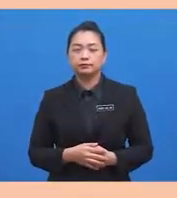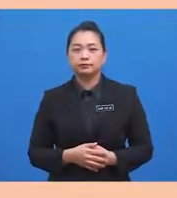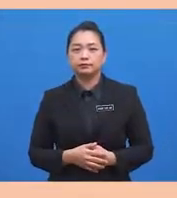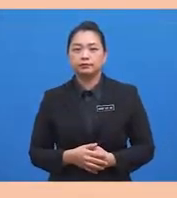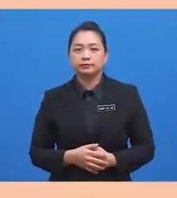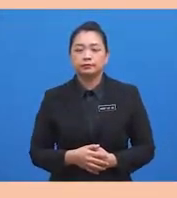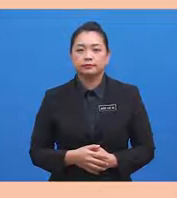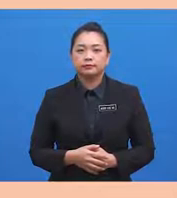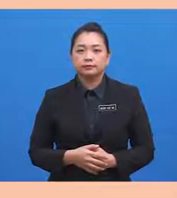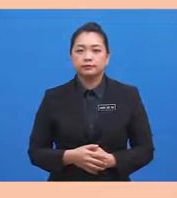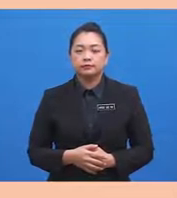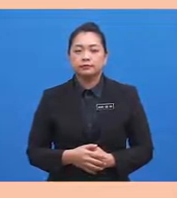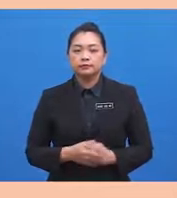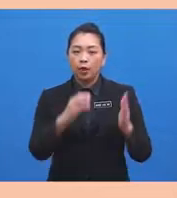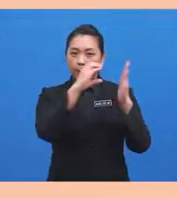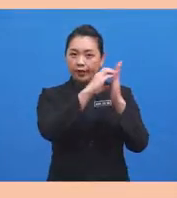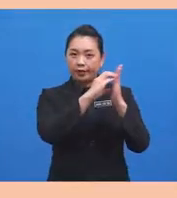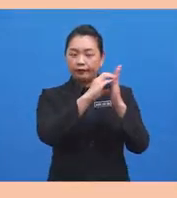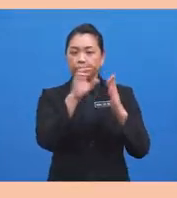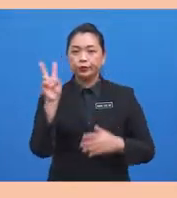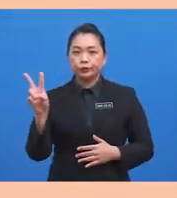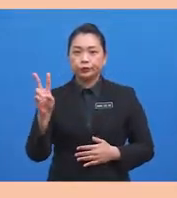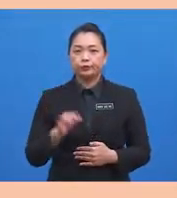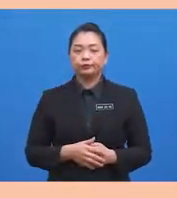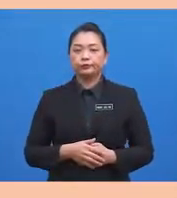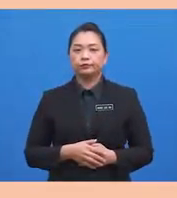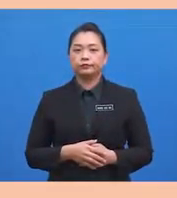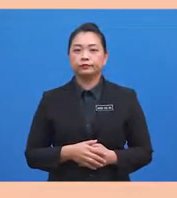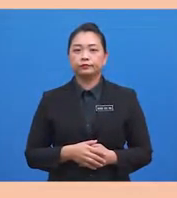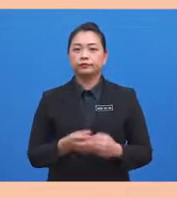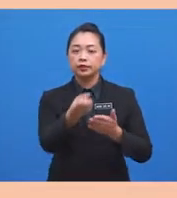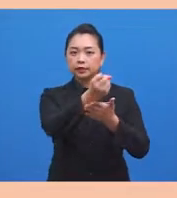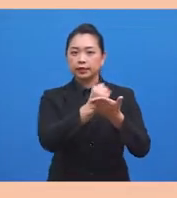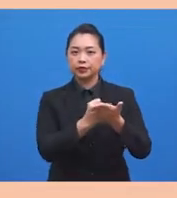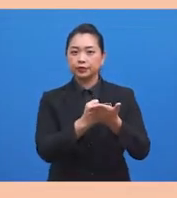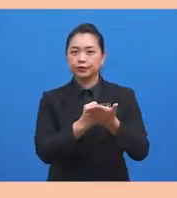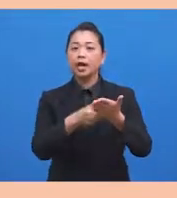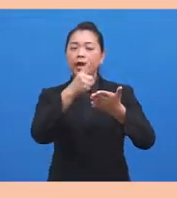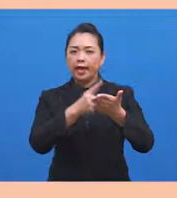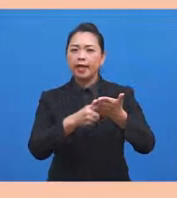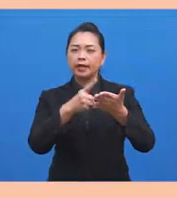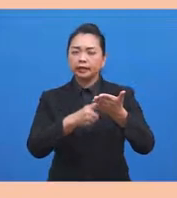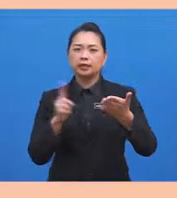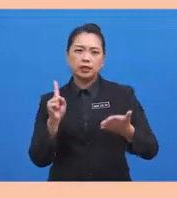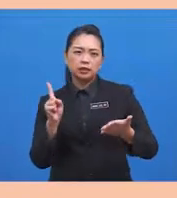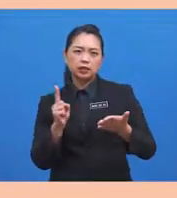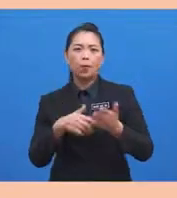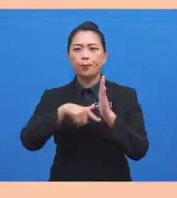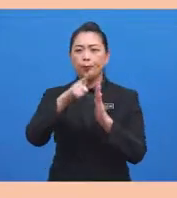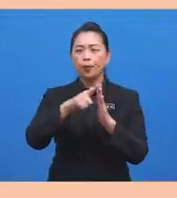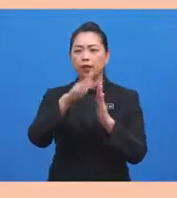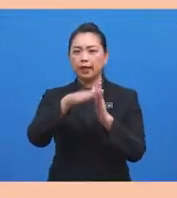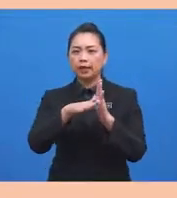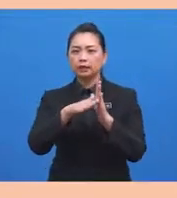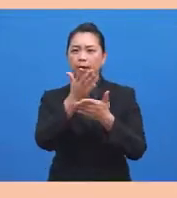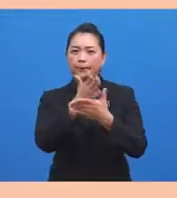word highlighted in paragraph two. Meaning of section, any of the more or less distinct parts into which